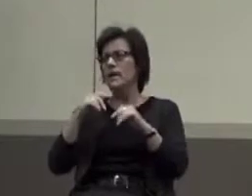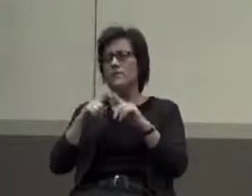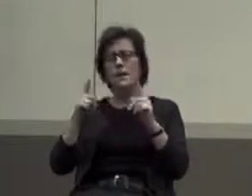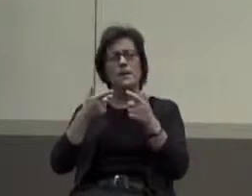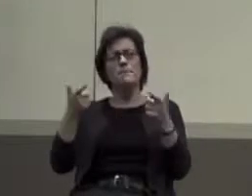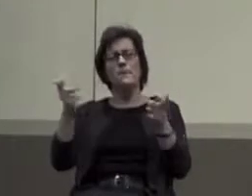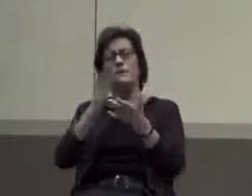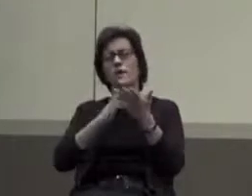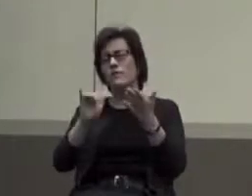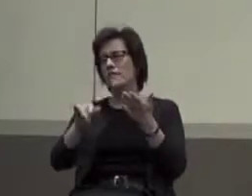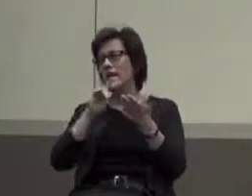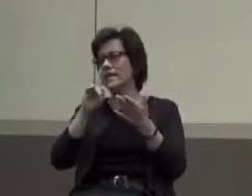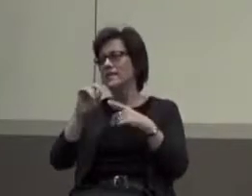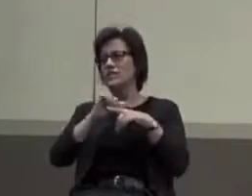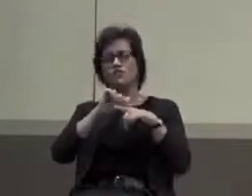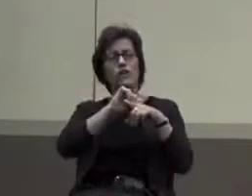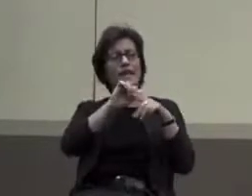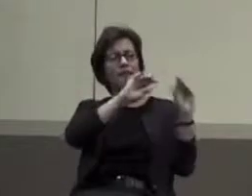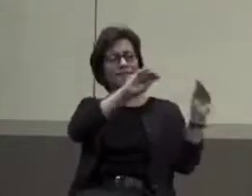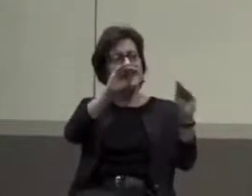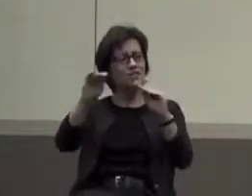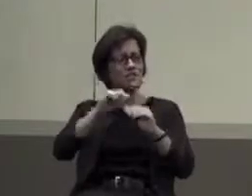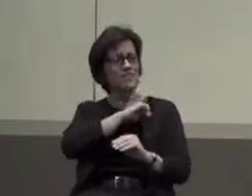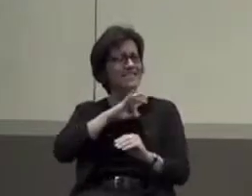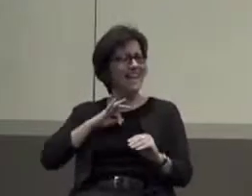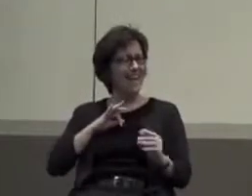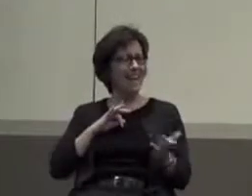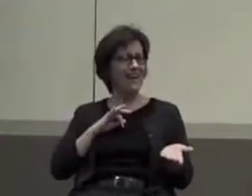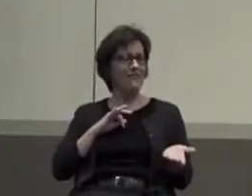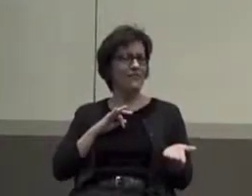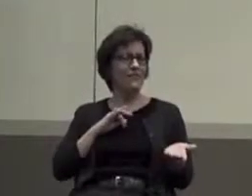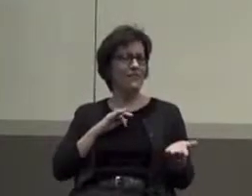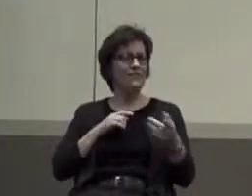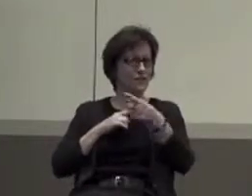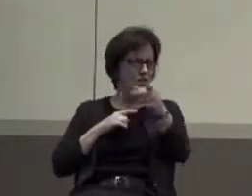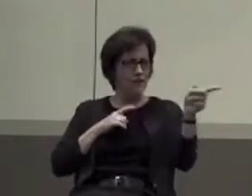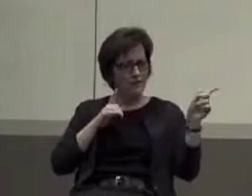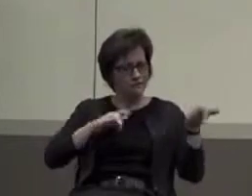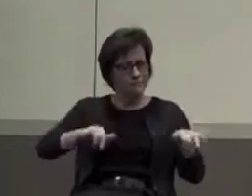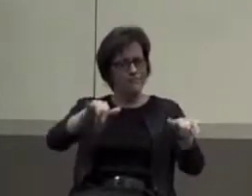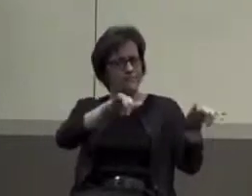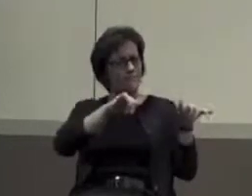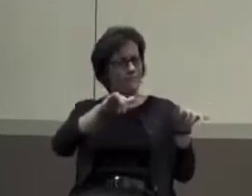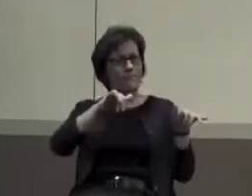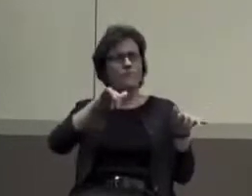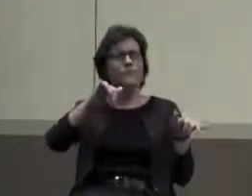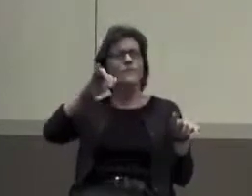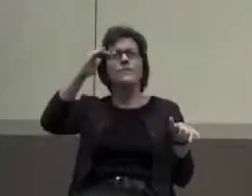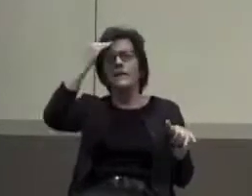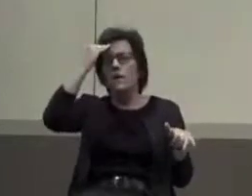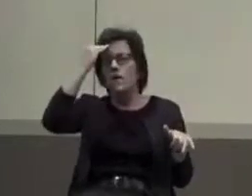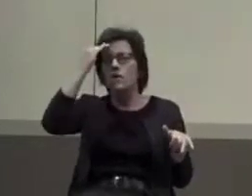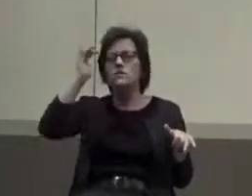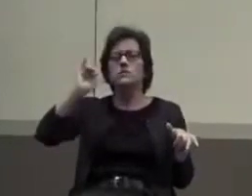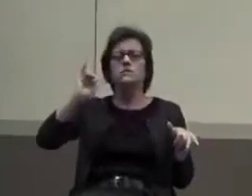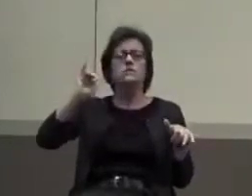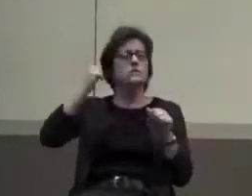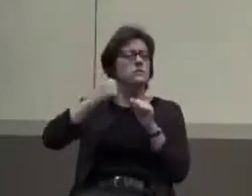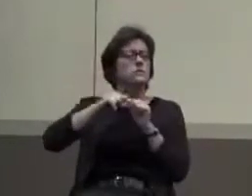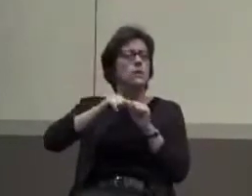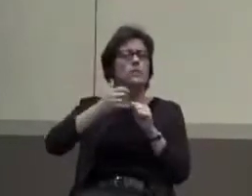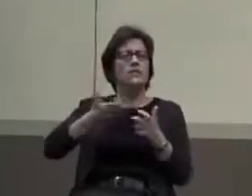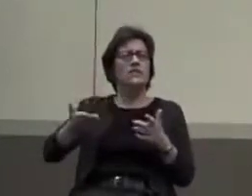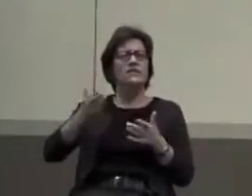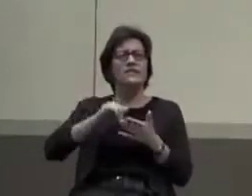is the training of staff, so that they are really mindful of things that they can do